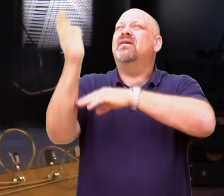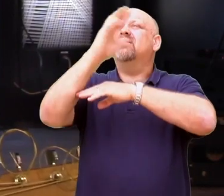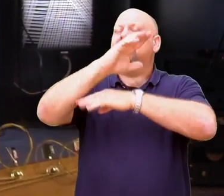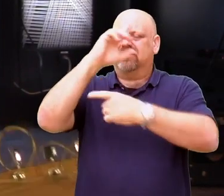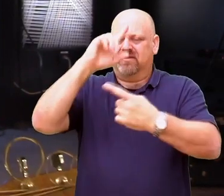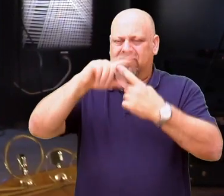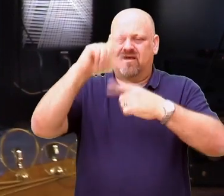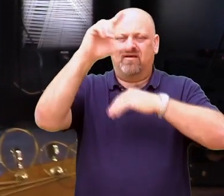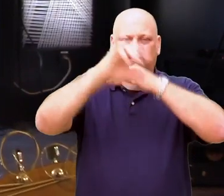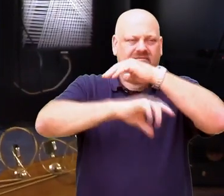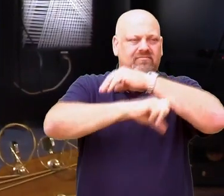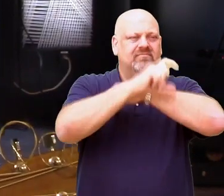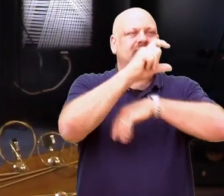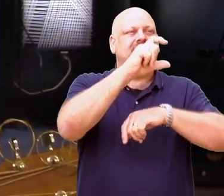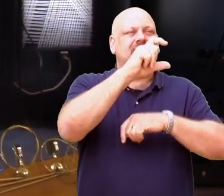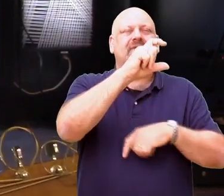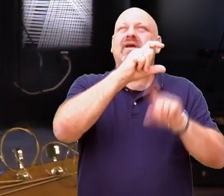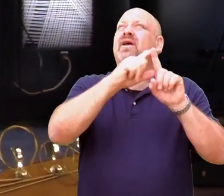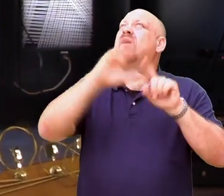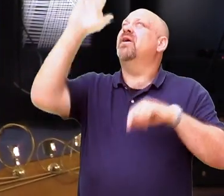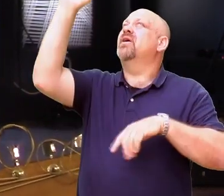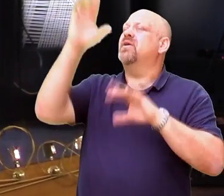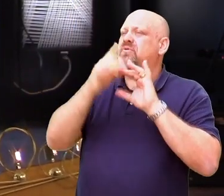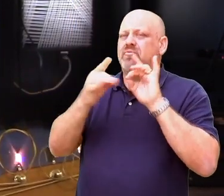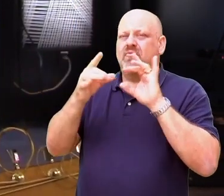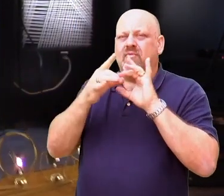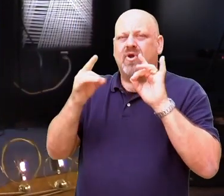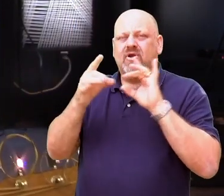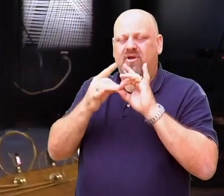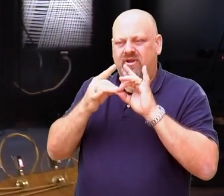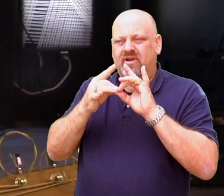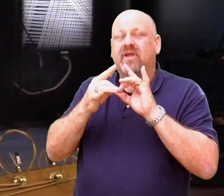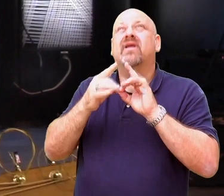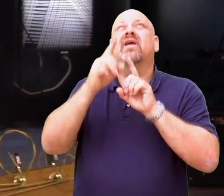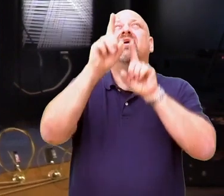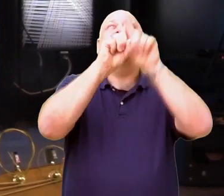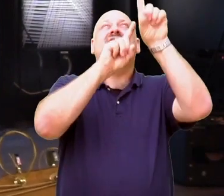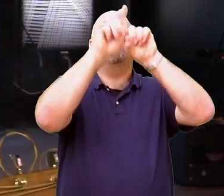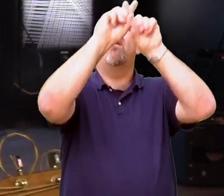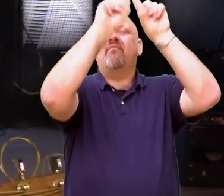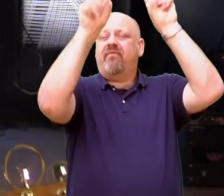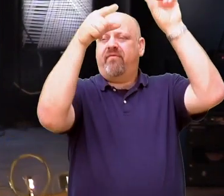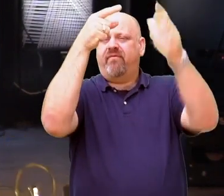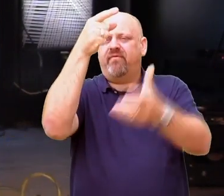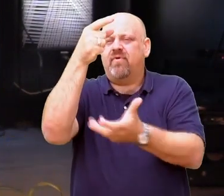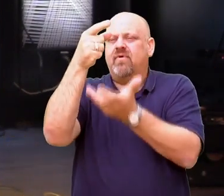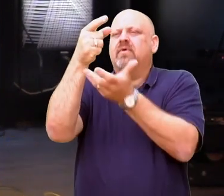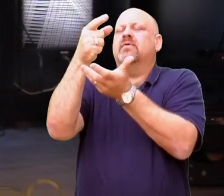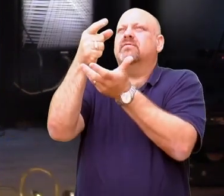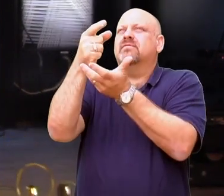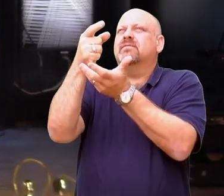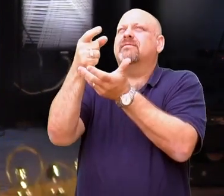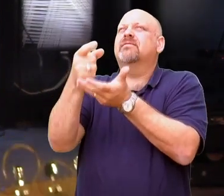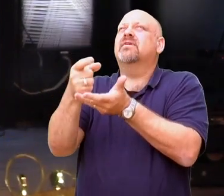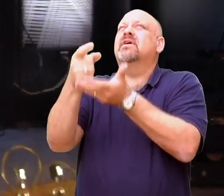evening? Whose words alone can catch a falling star?